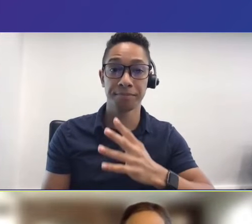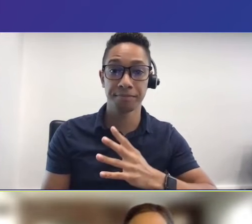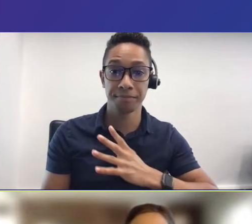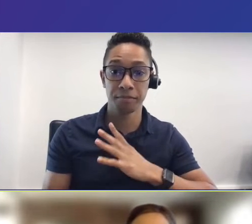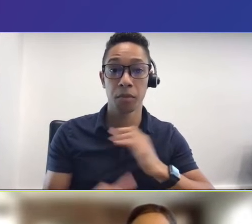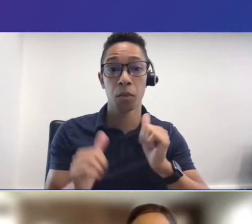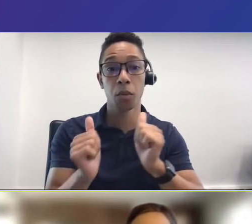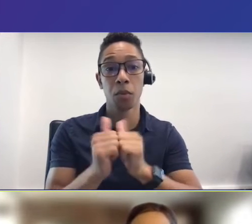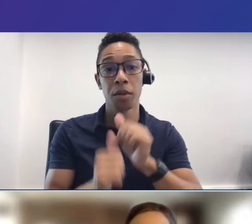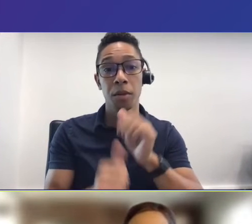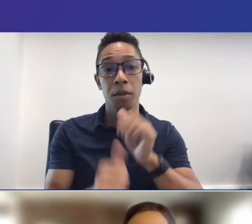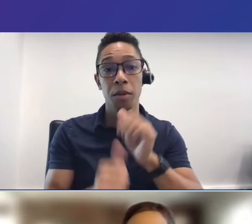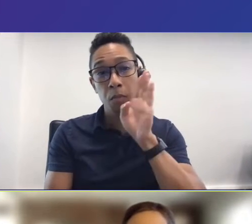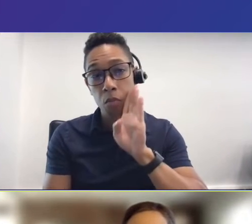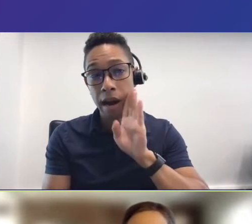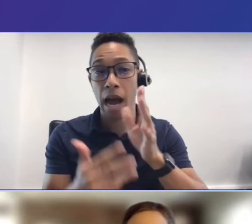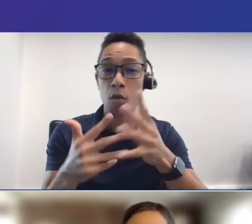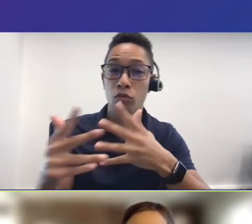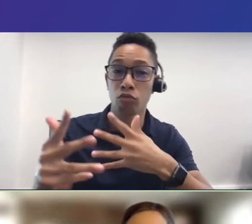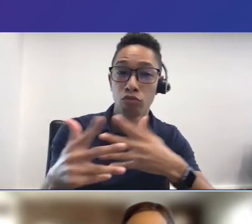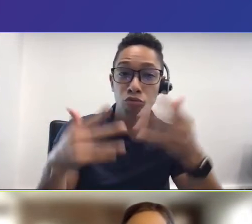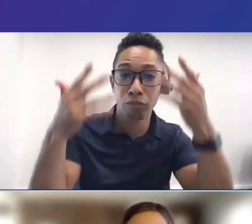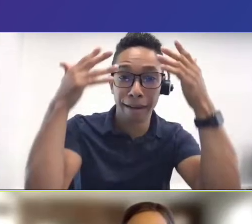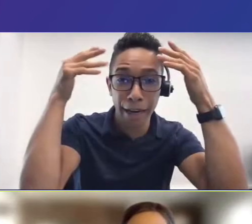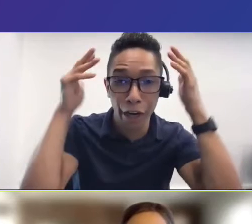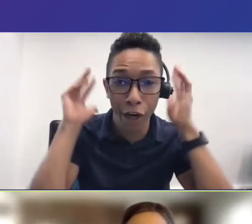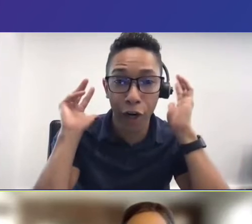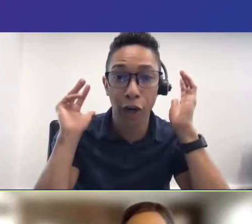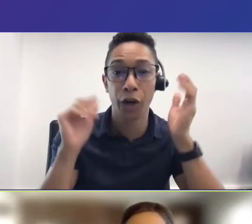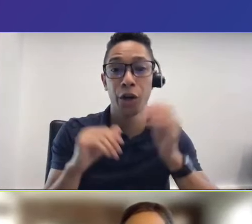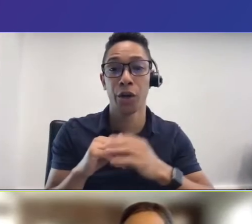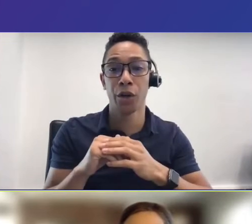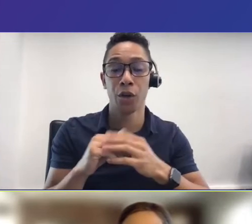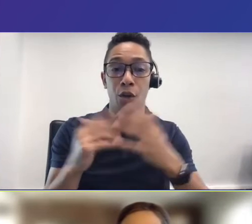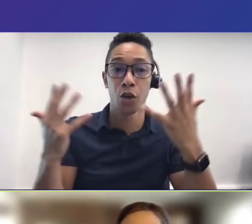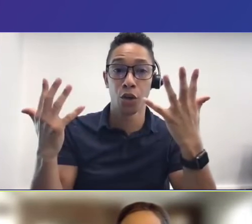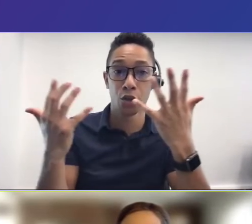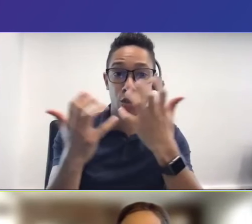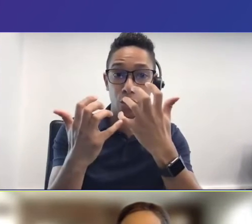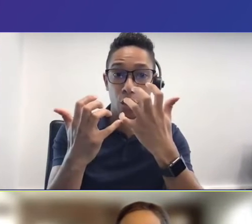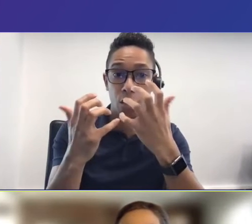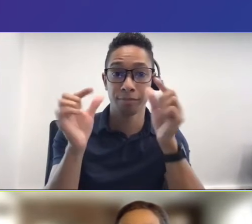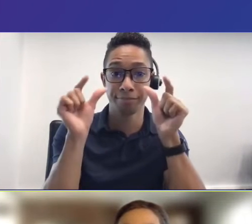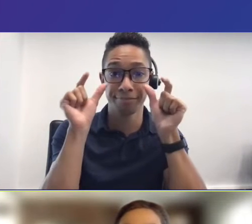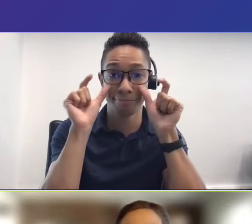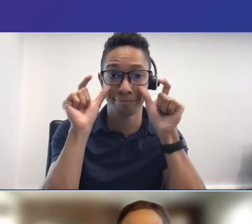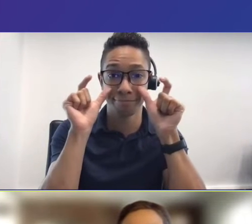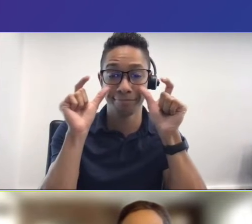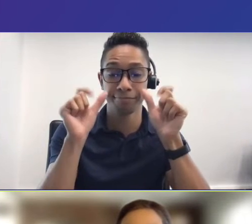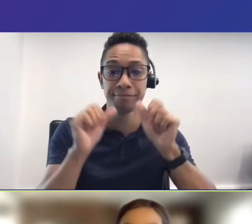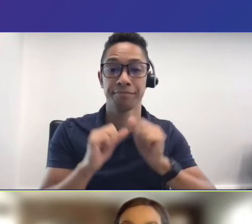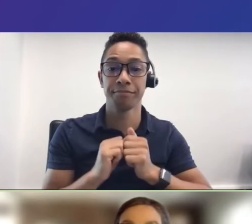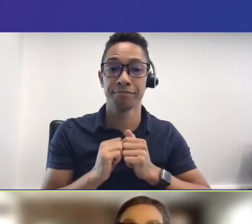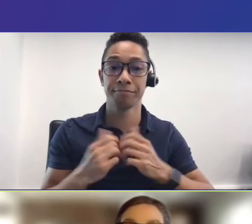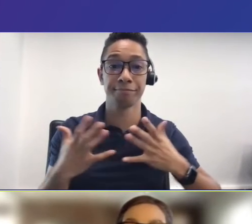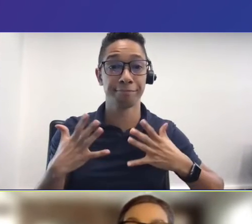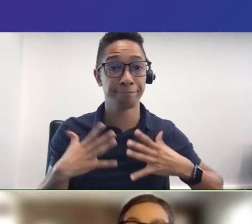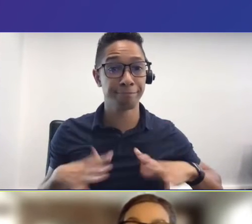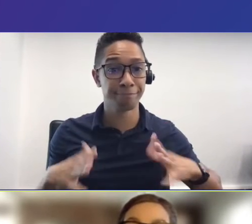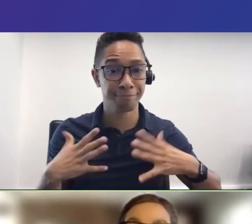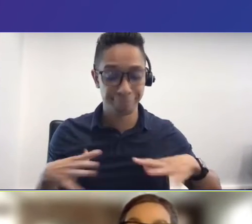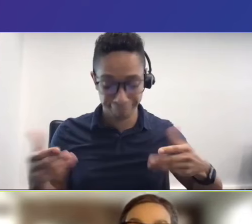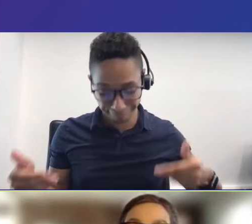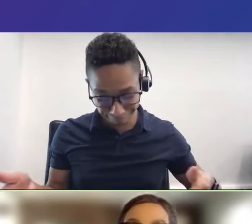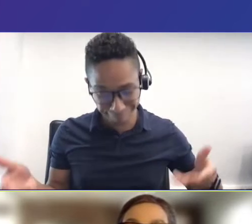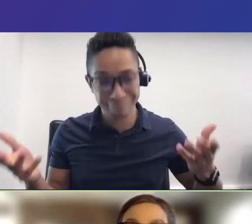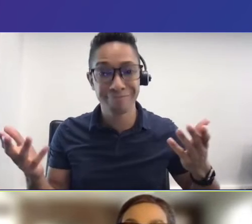with brownish gray hair, dark framed glasses. I am wearing, what am I wearing?